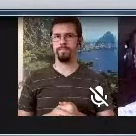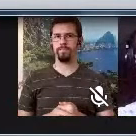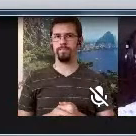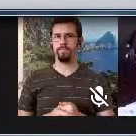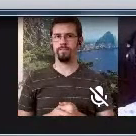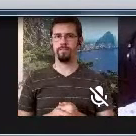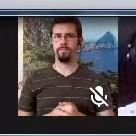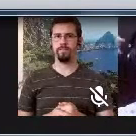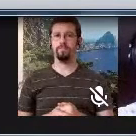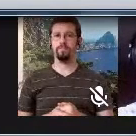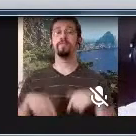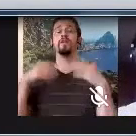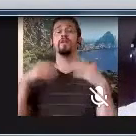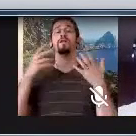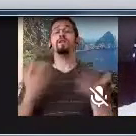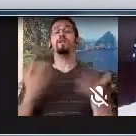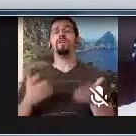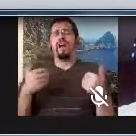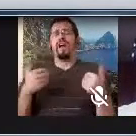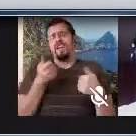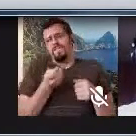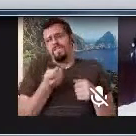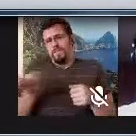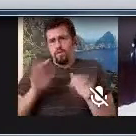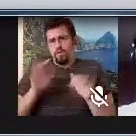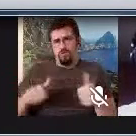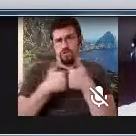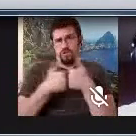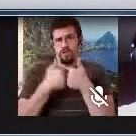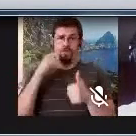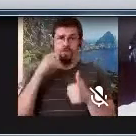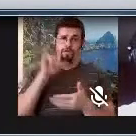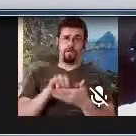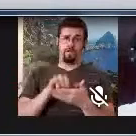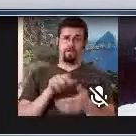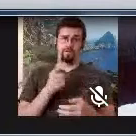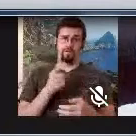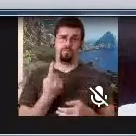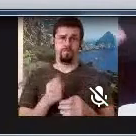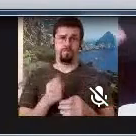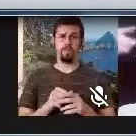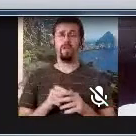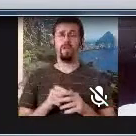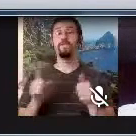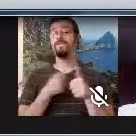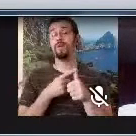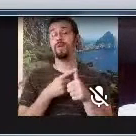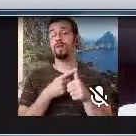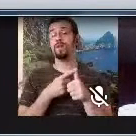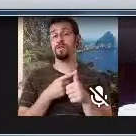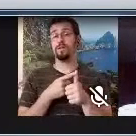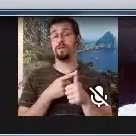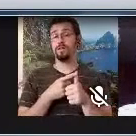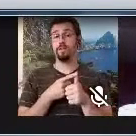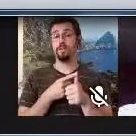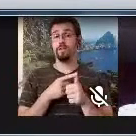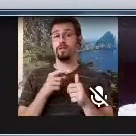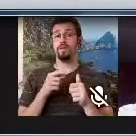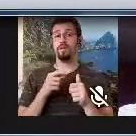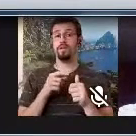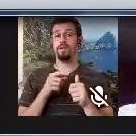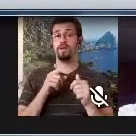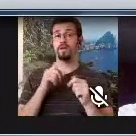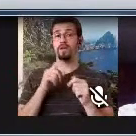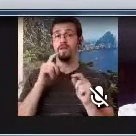So there were a couple challenges particular to this piece. It was, first of all, just a first attempt at working with new musical concepts and